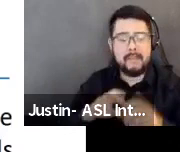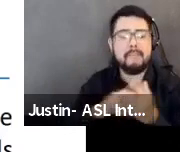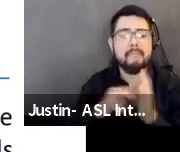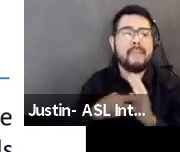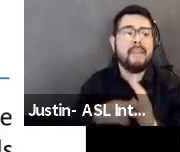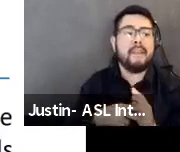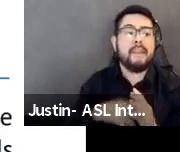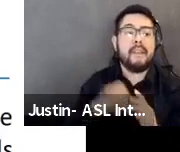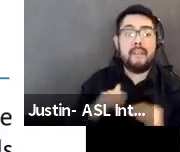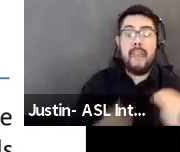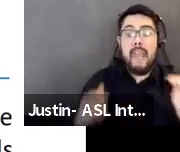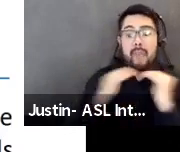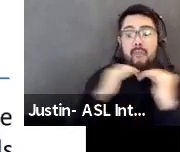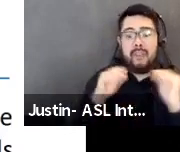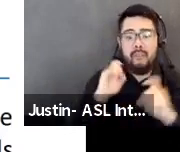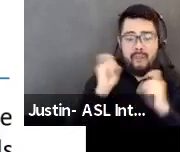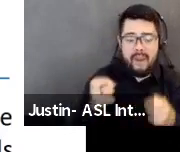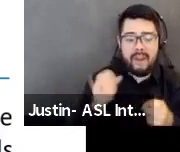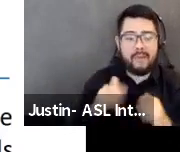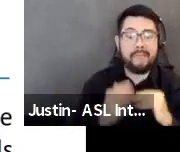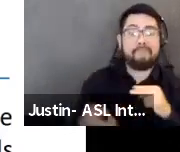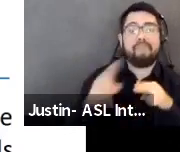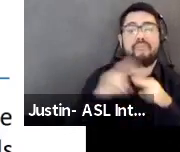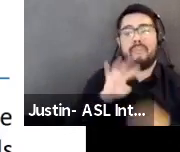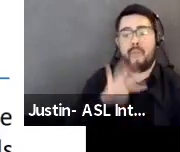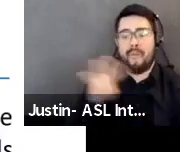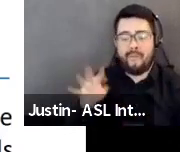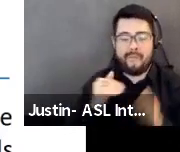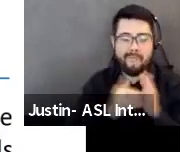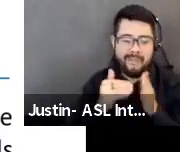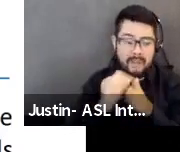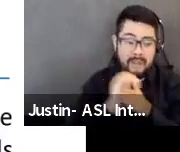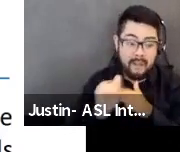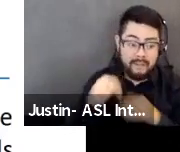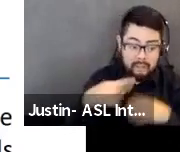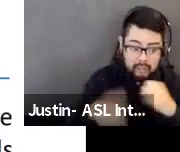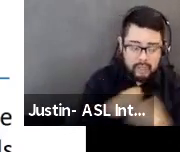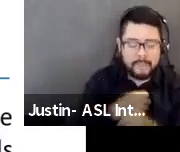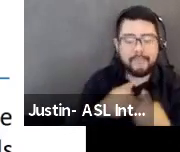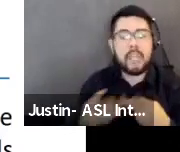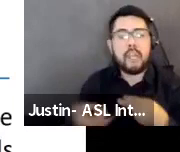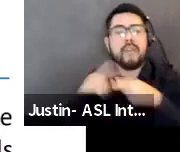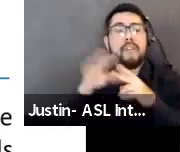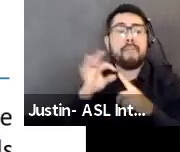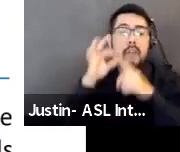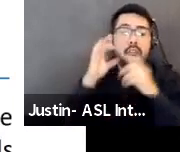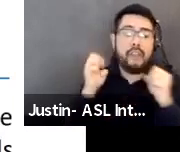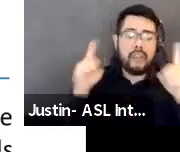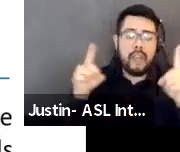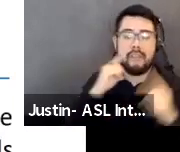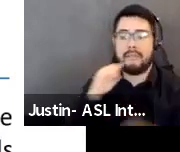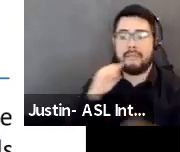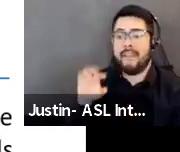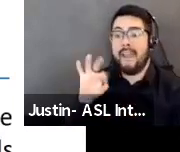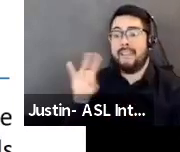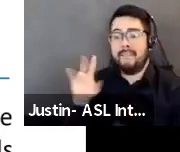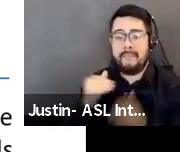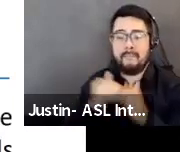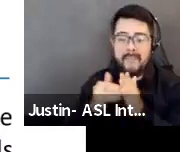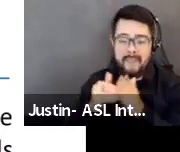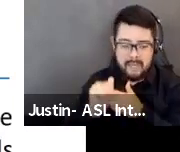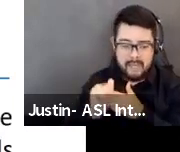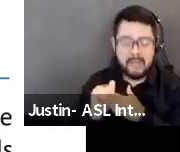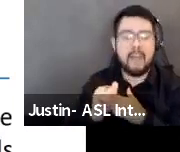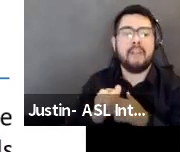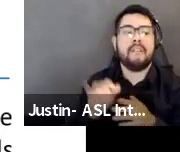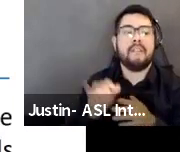the equity grant which increased to 44 million dollars this year increases in special education funding by 97 million dollars which is the